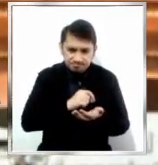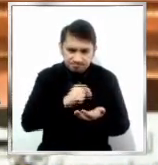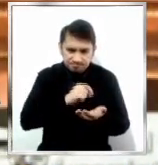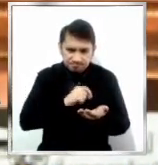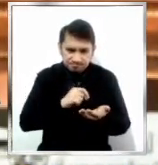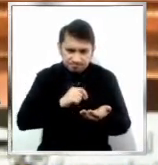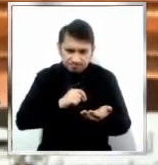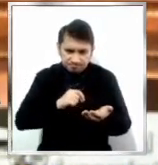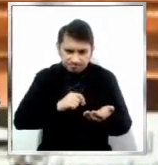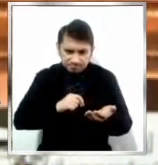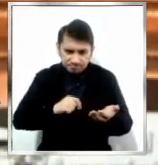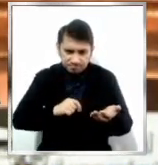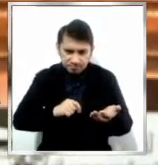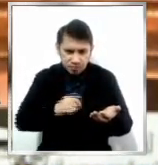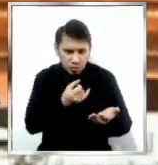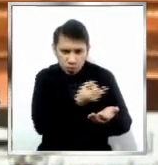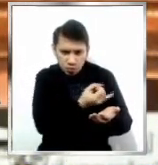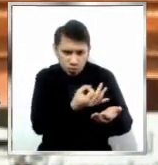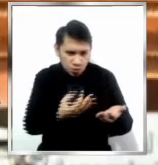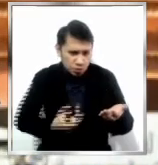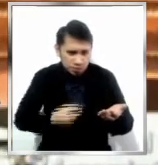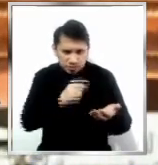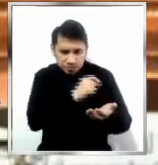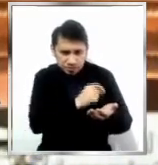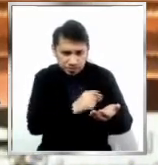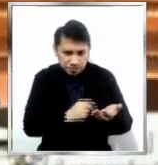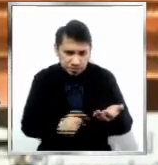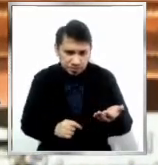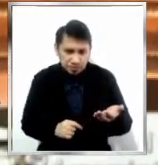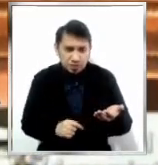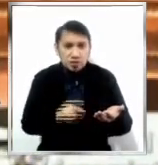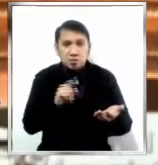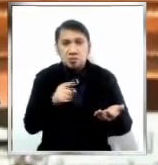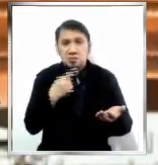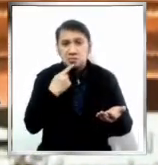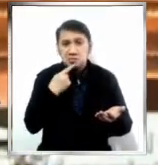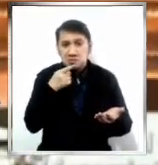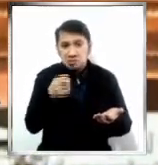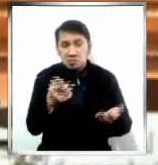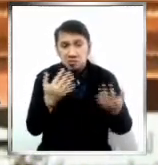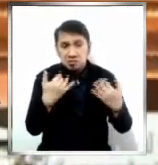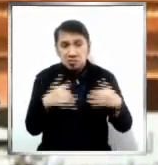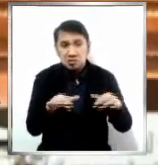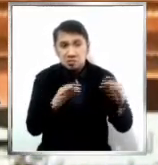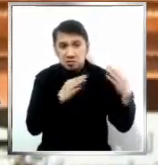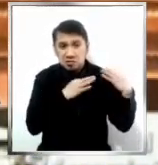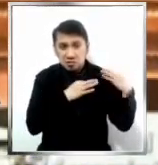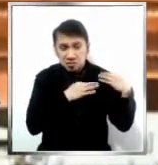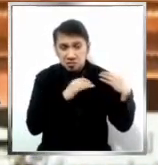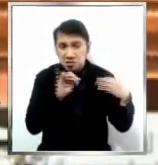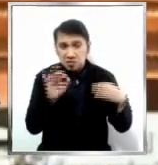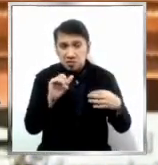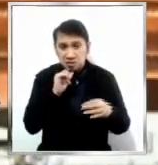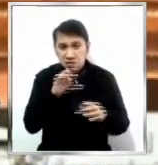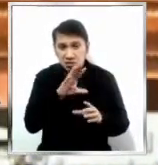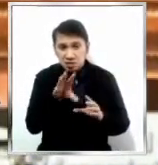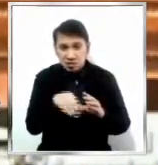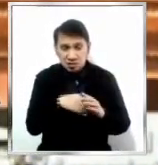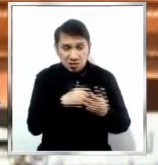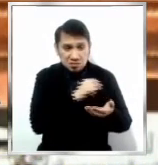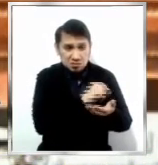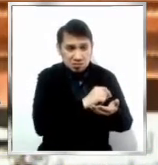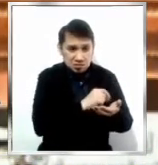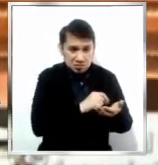hindi mo kwintahin, may kasalanan ka rin because they say that it is part of your being in